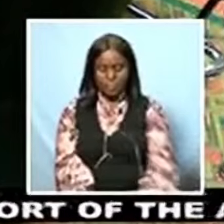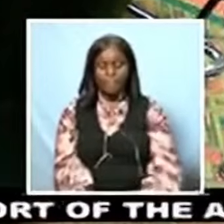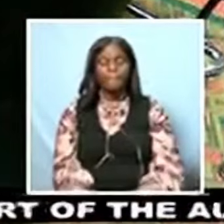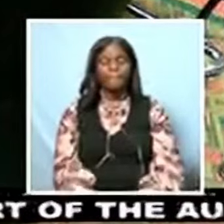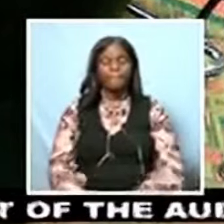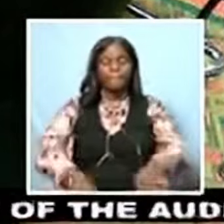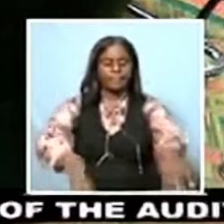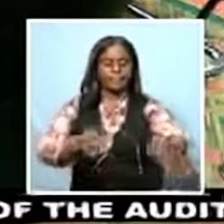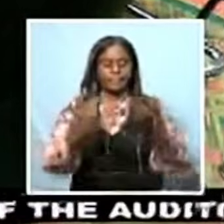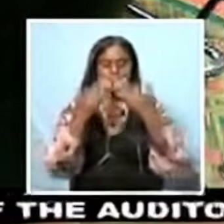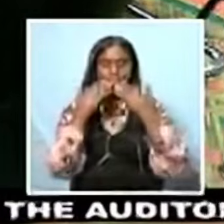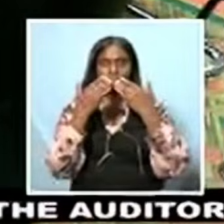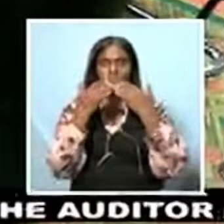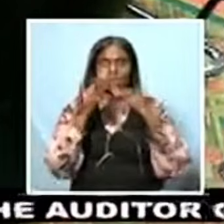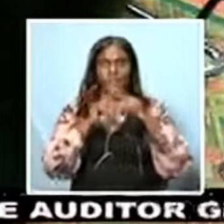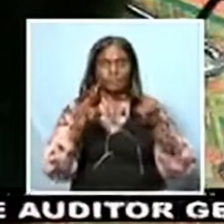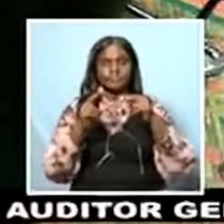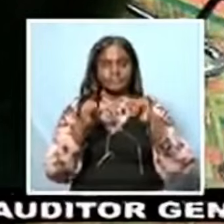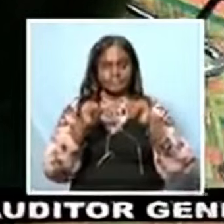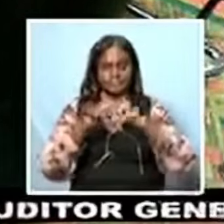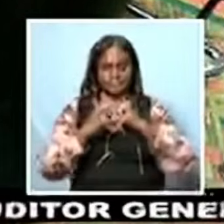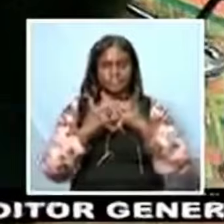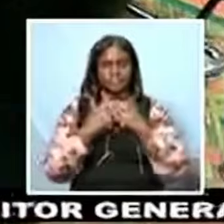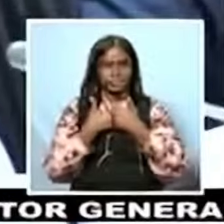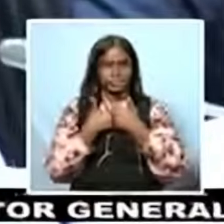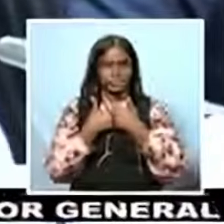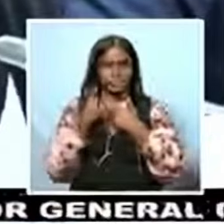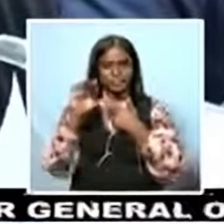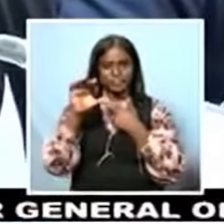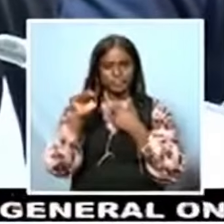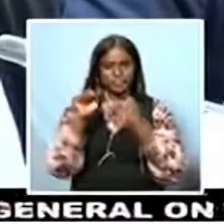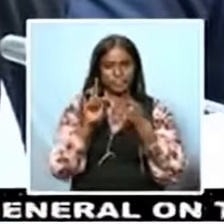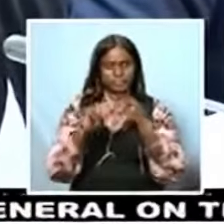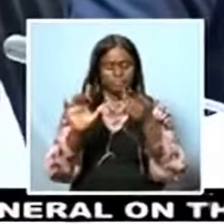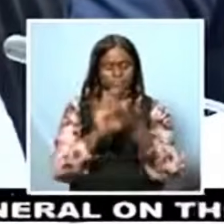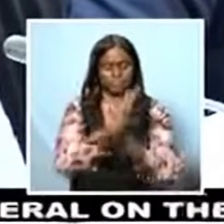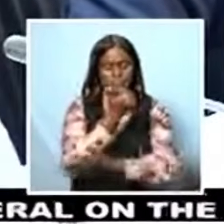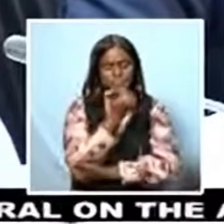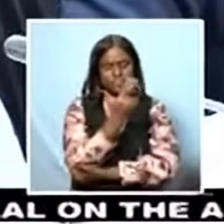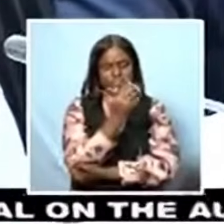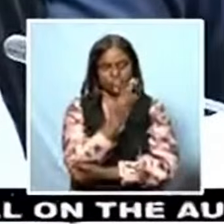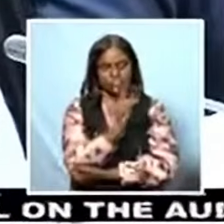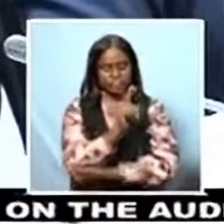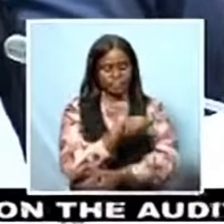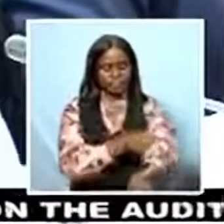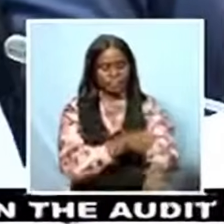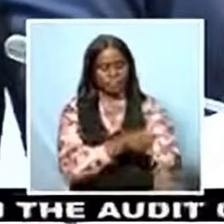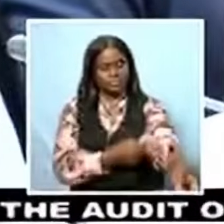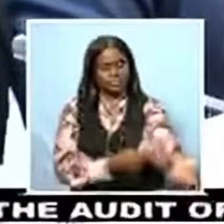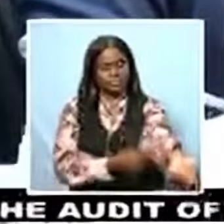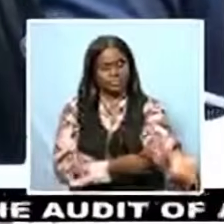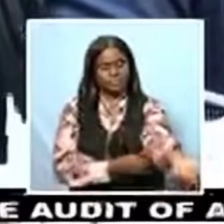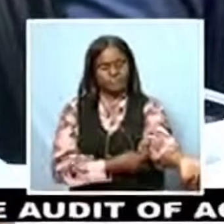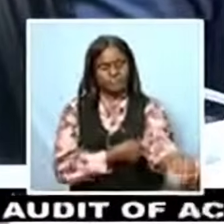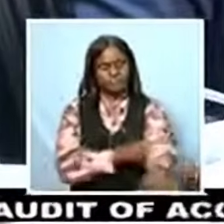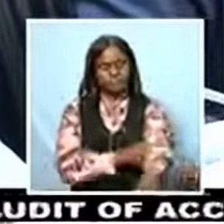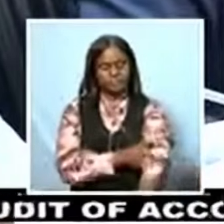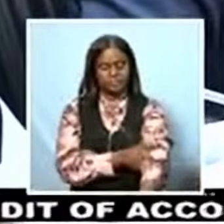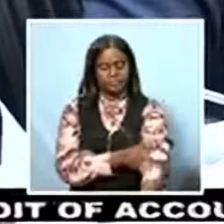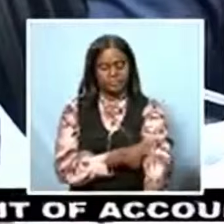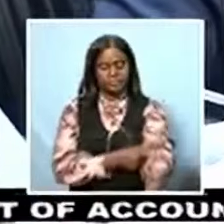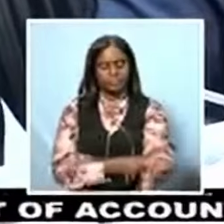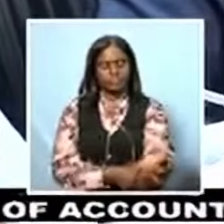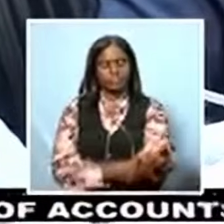Thank you, Chair. I think I can check the CS to page 15 on the protective